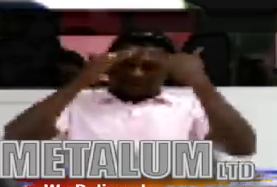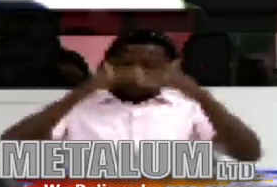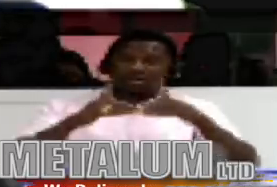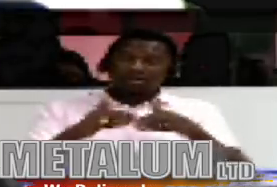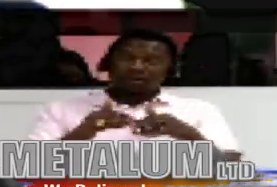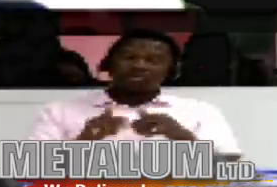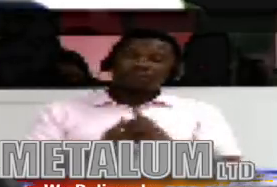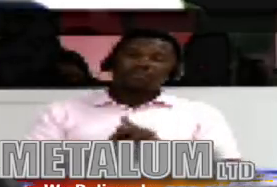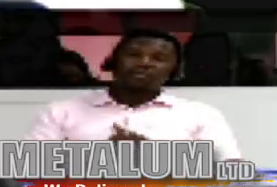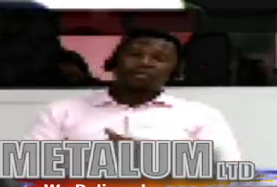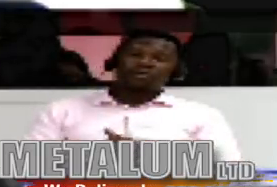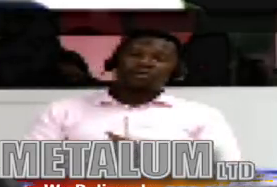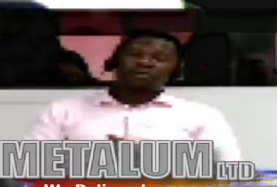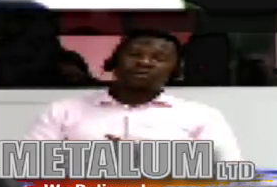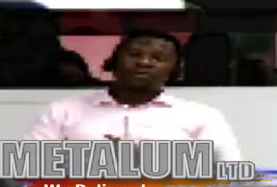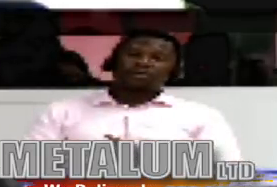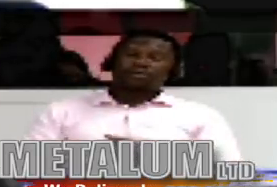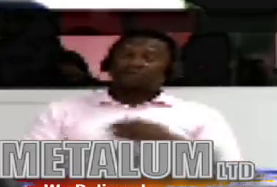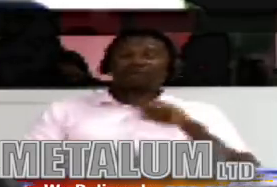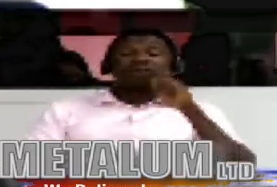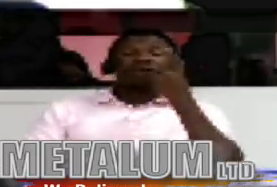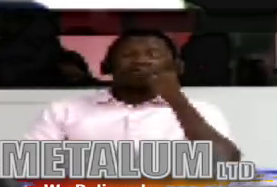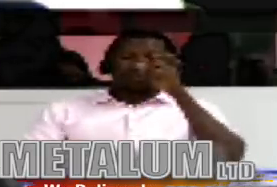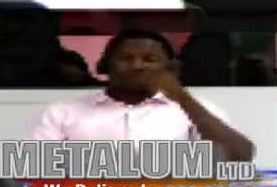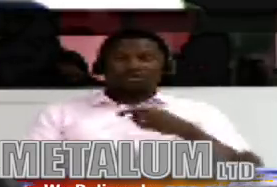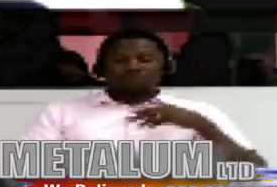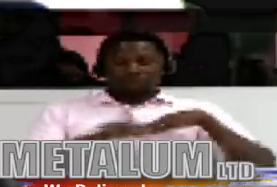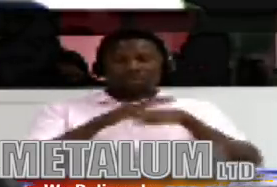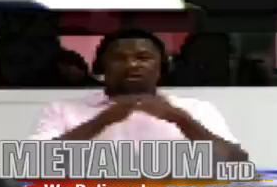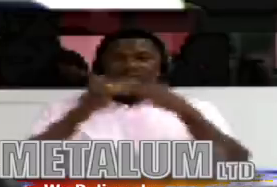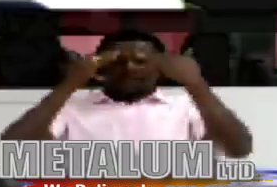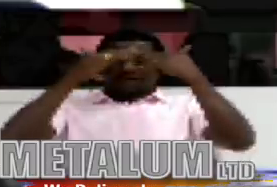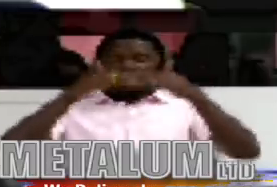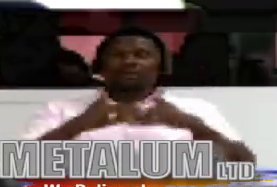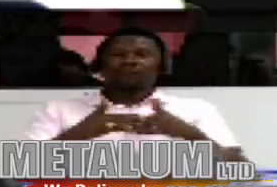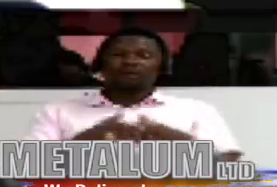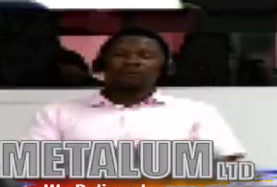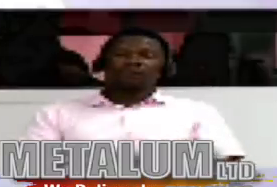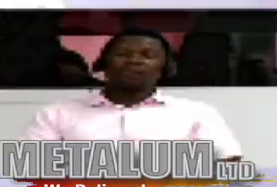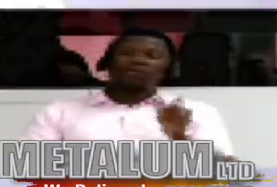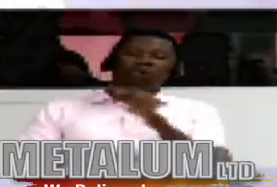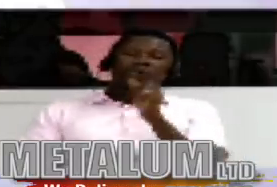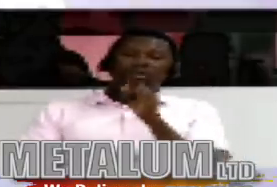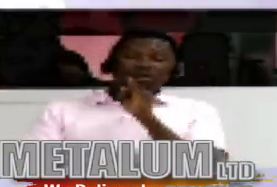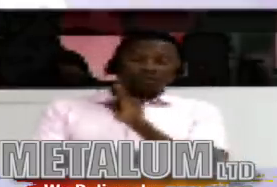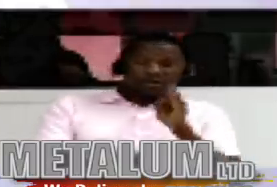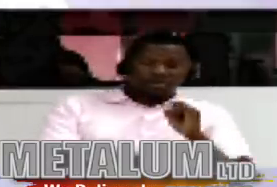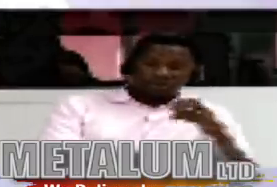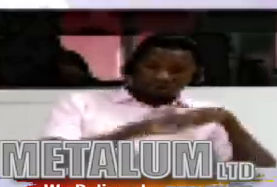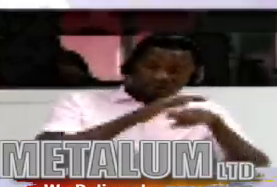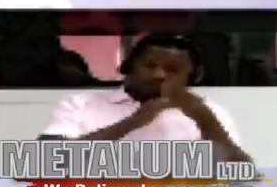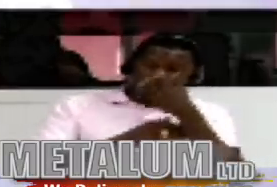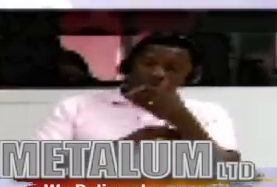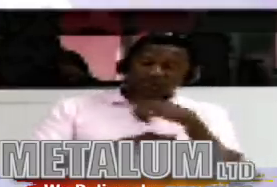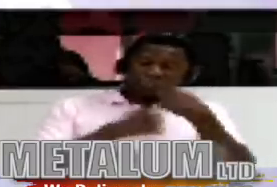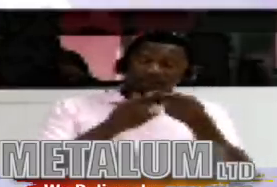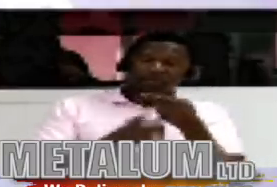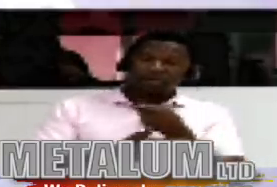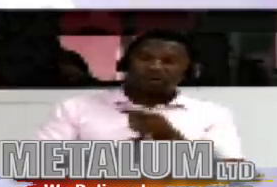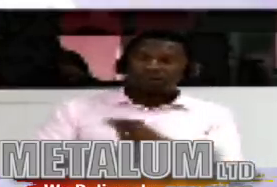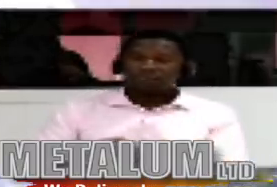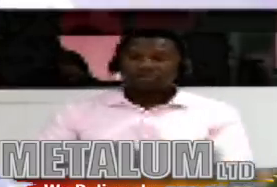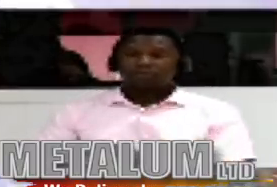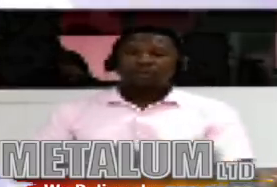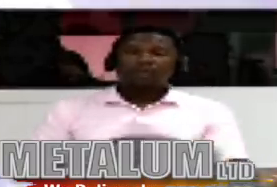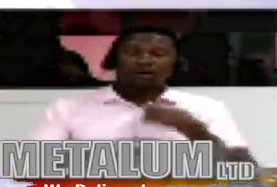van or were there other? I was the first person to be in the van. Did other individuals join you, other students, for instance? After my